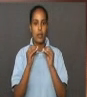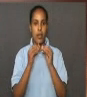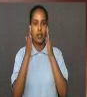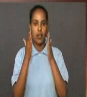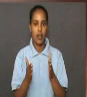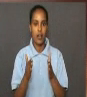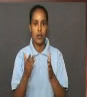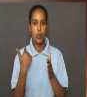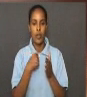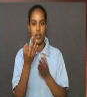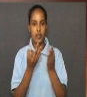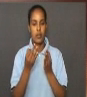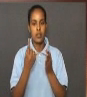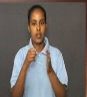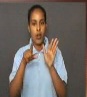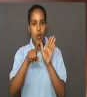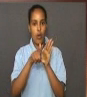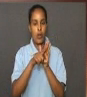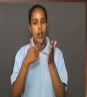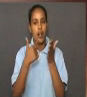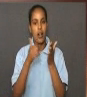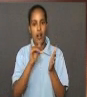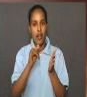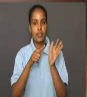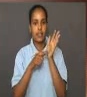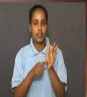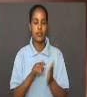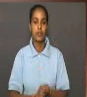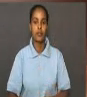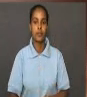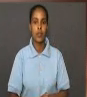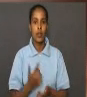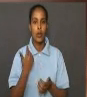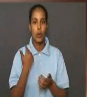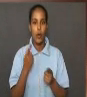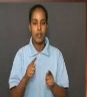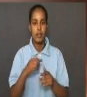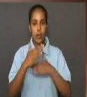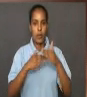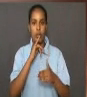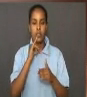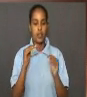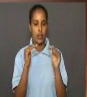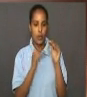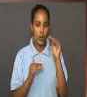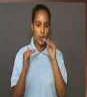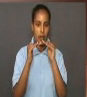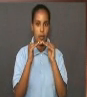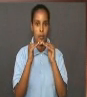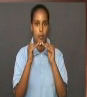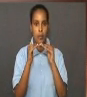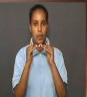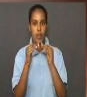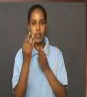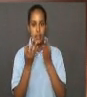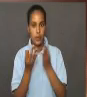Mathematically, we express the law like this. When the process is at equilibrium, it